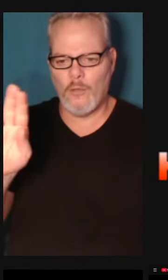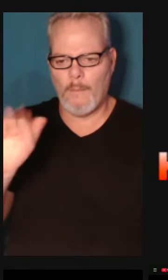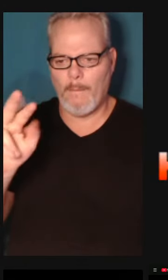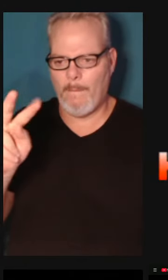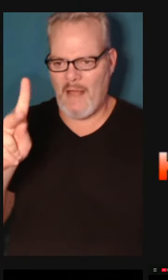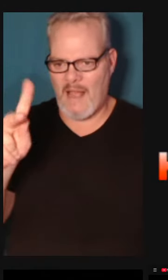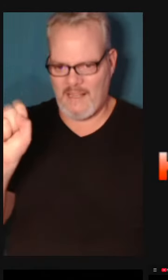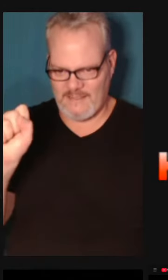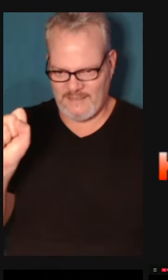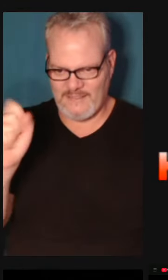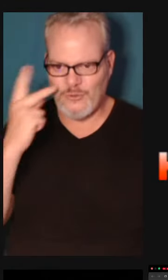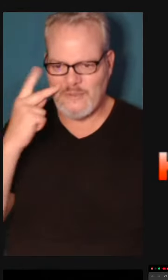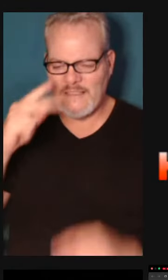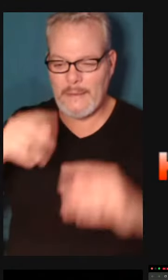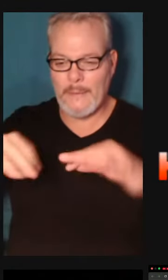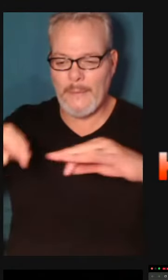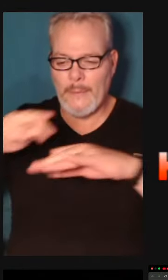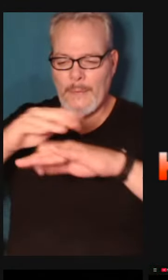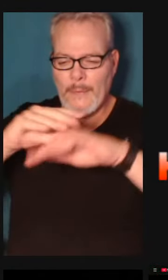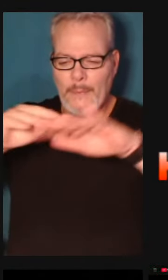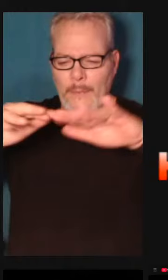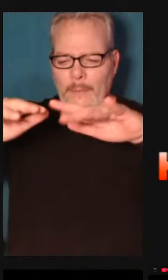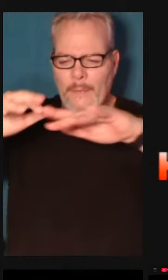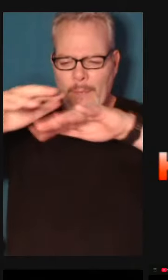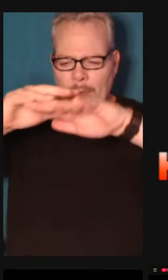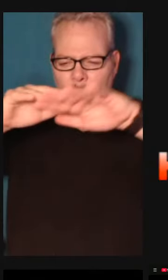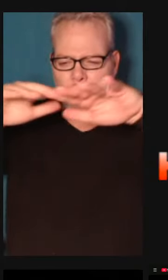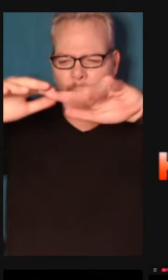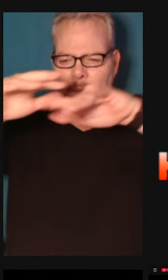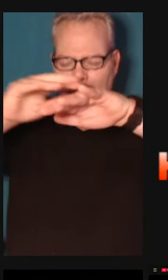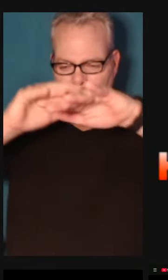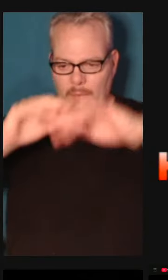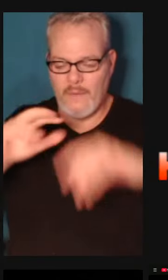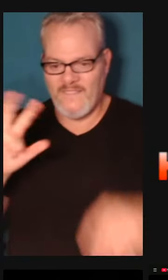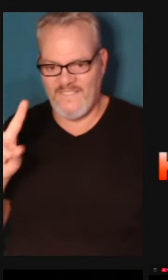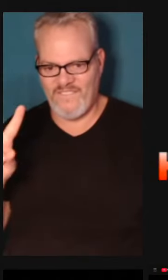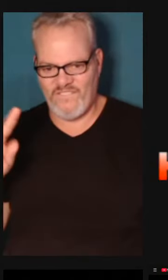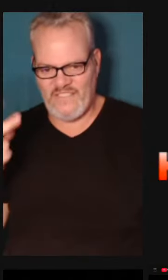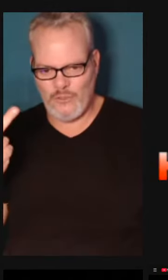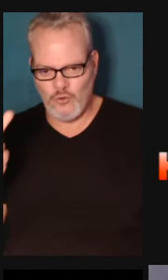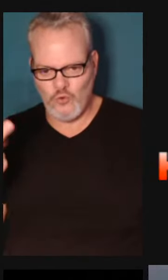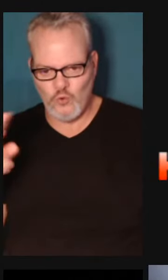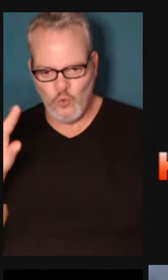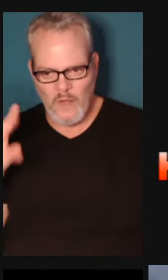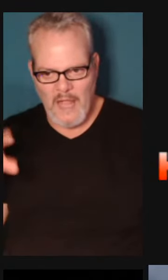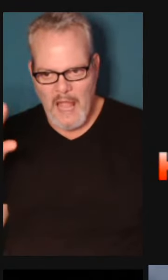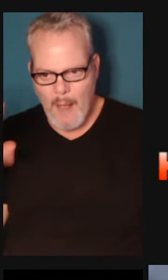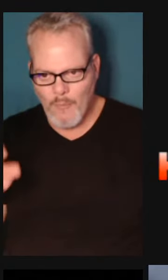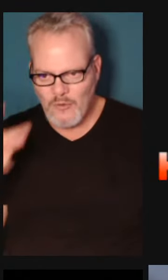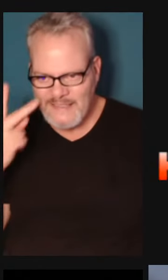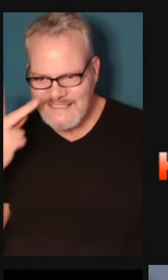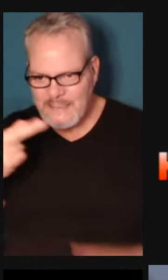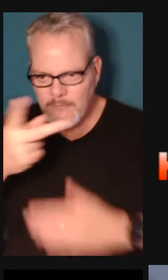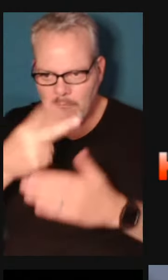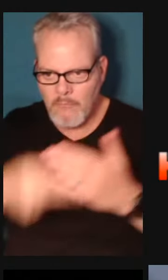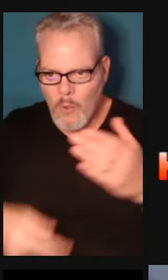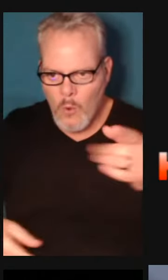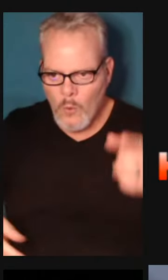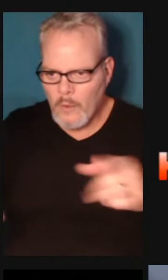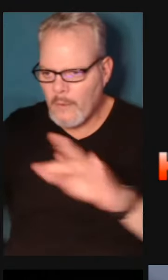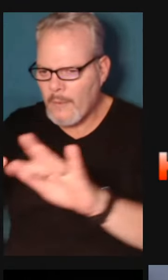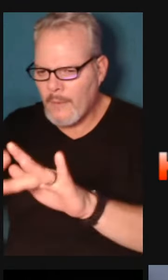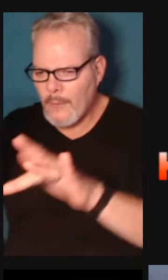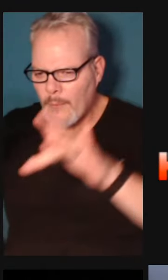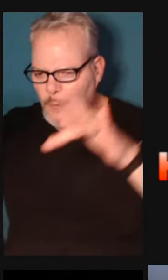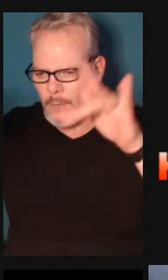fuming as well. And the V2 camera, which is catching a bit of both. You can see the glow even from this